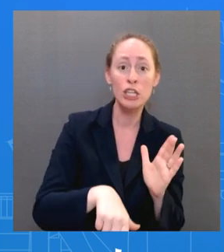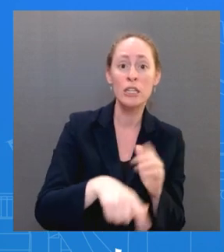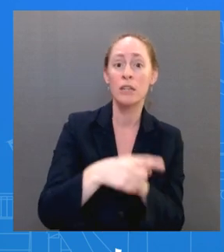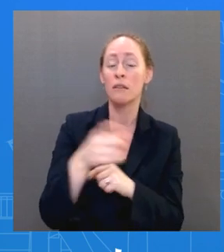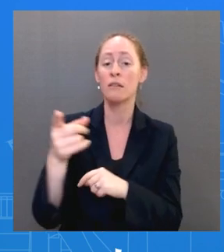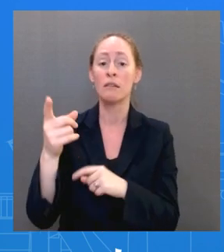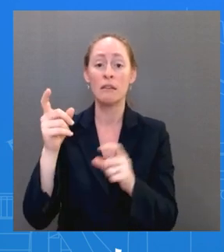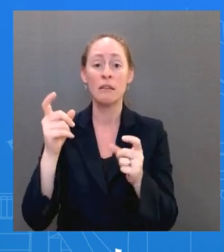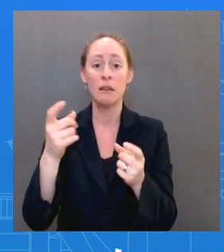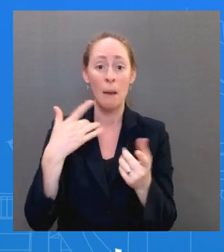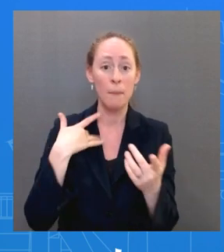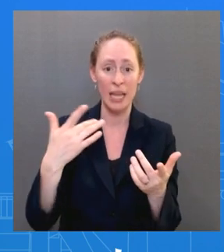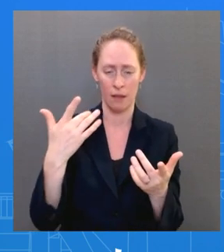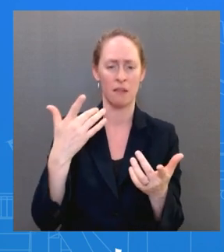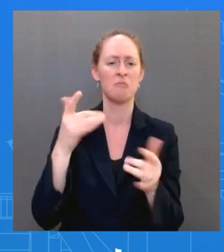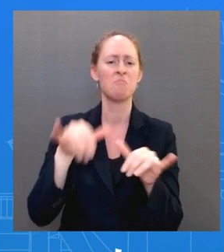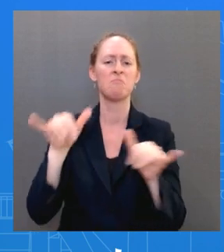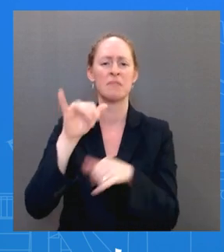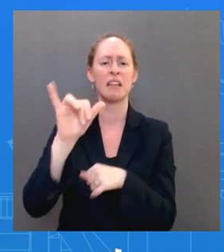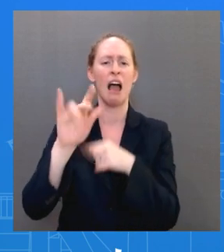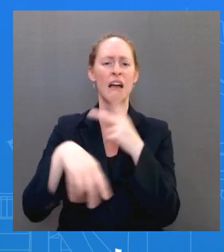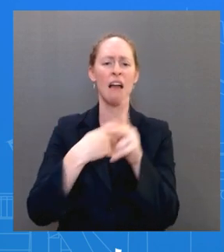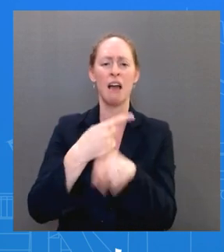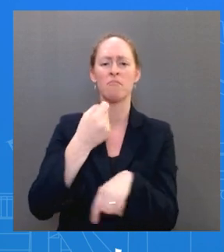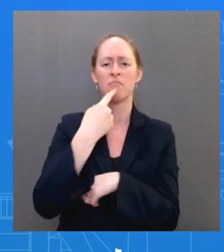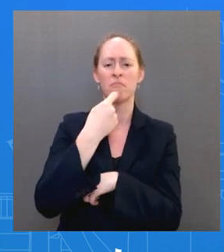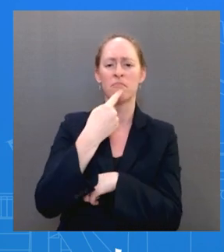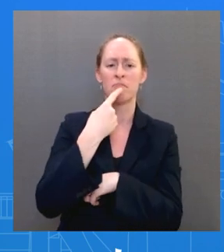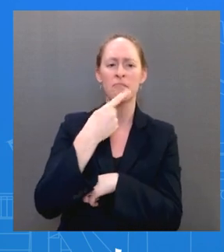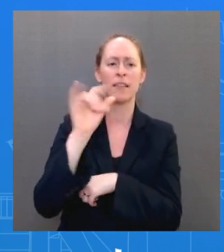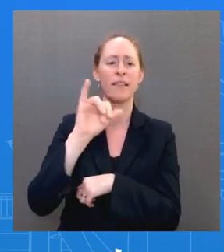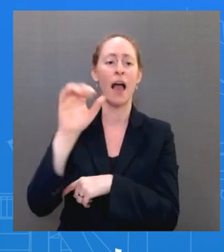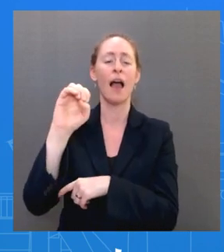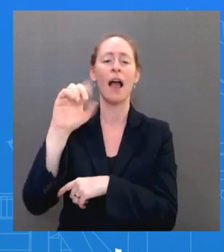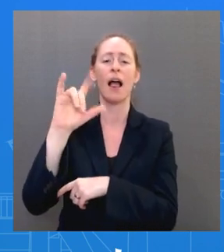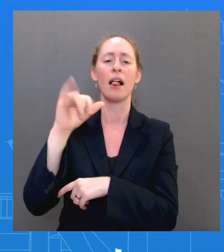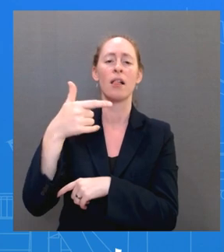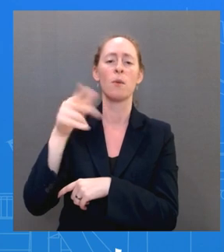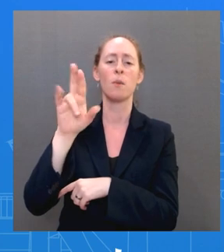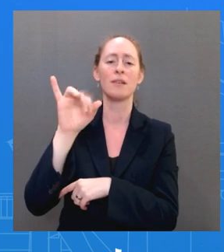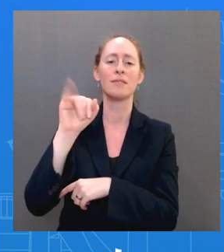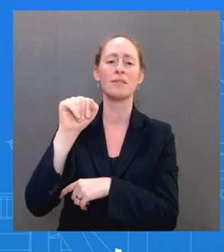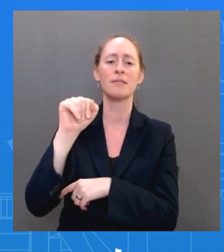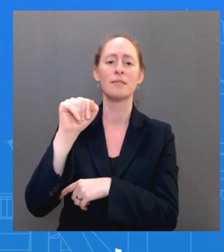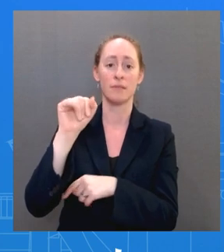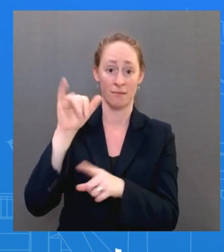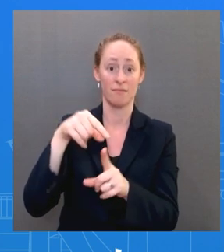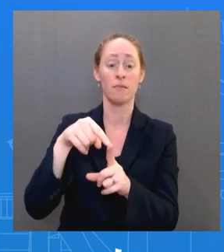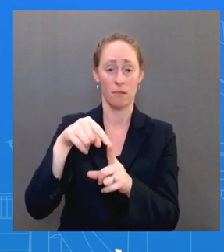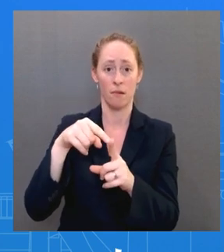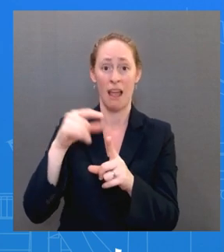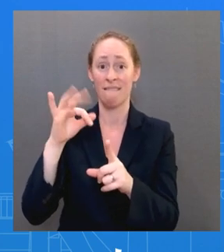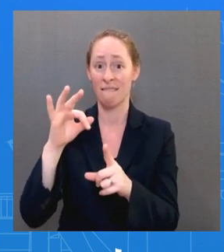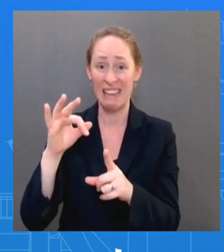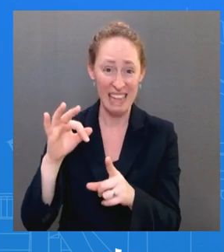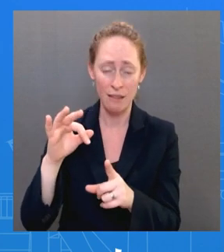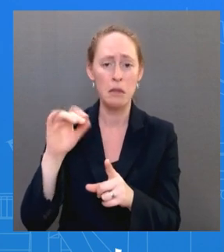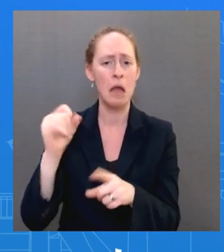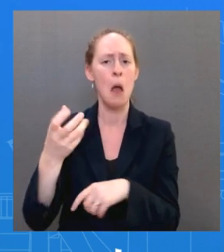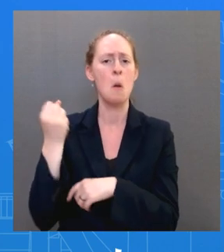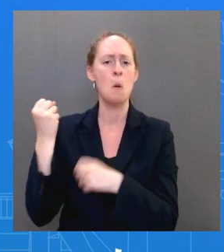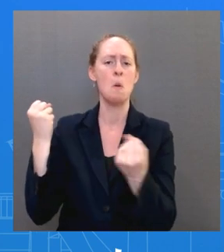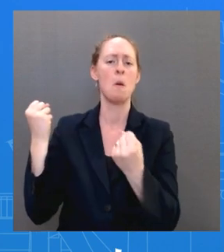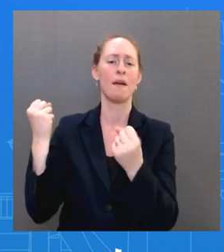that we stop for short periods of time where people get procedures. They stop it because he's obviously stopped it because he's on Paxlovid. For